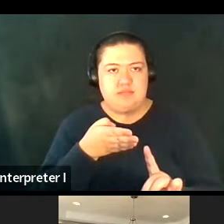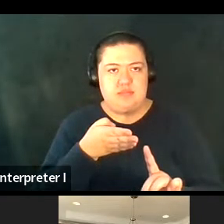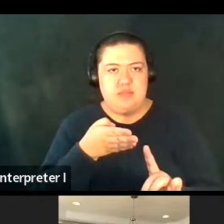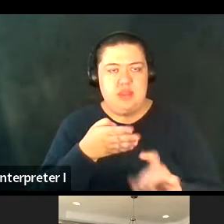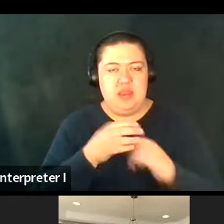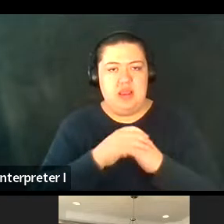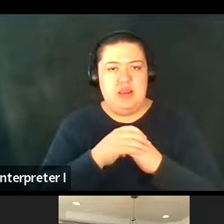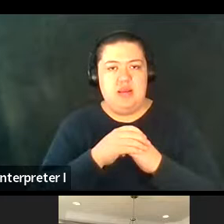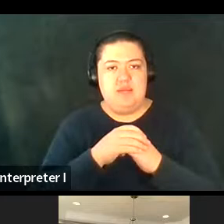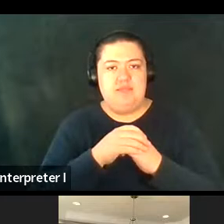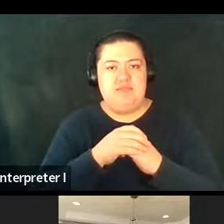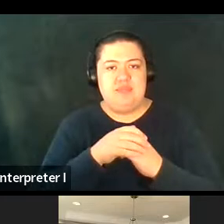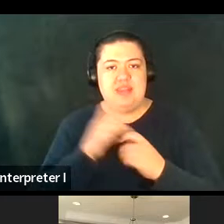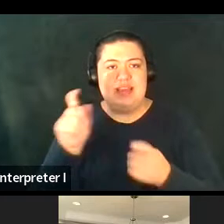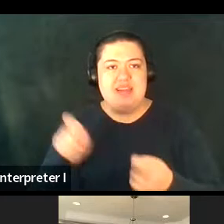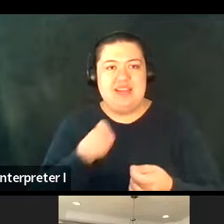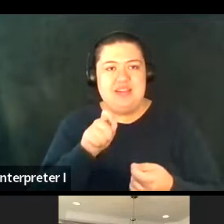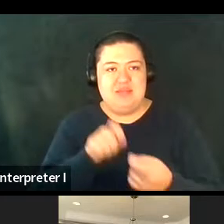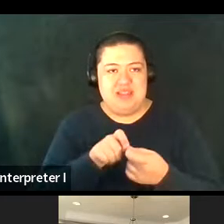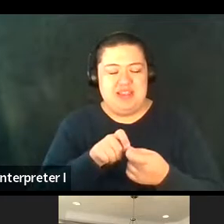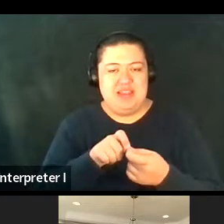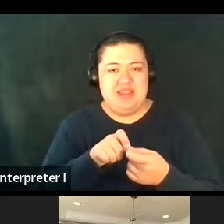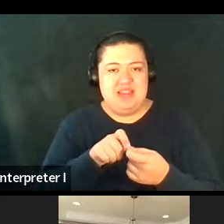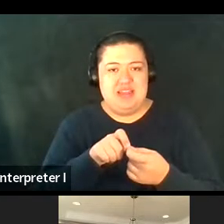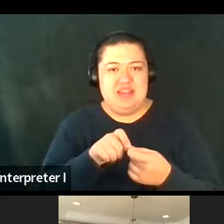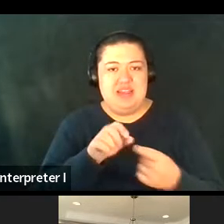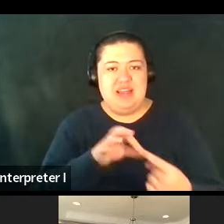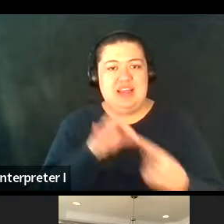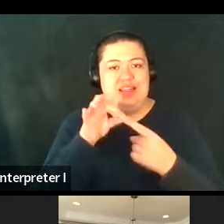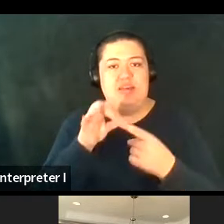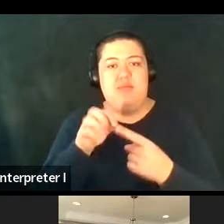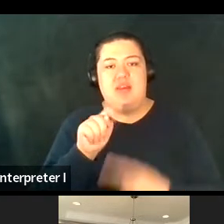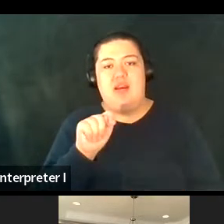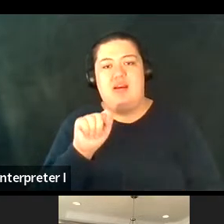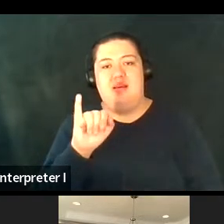is explicitly exempts Title IV.